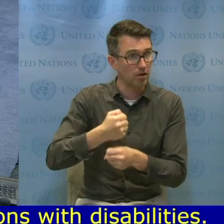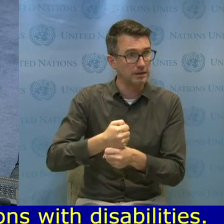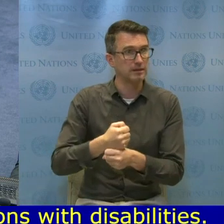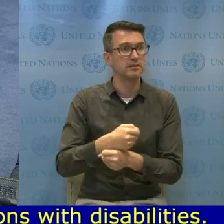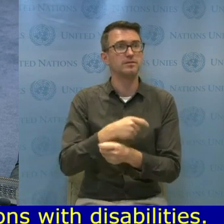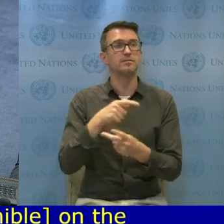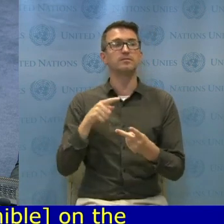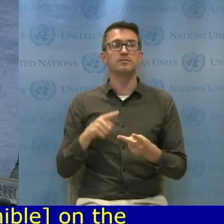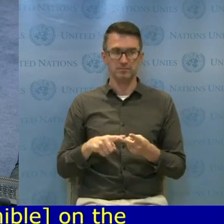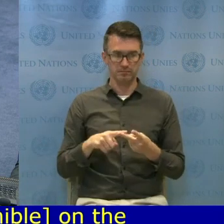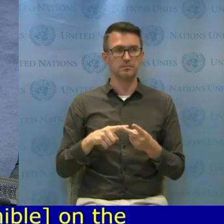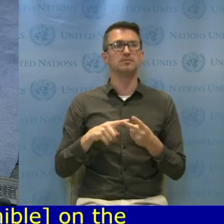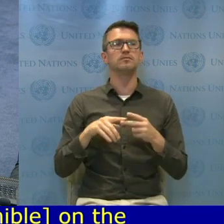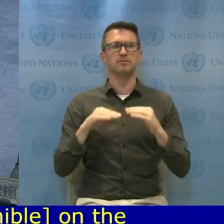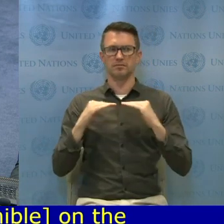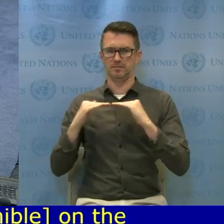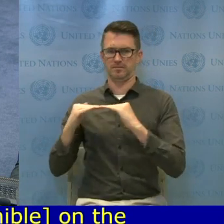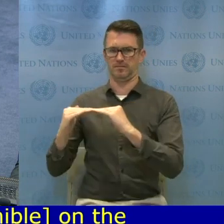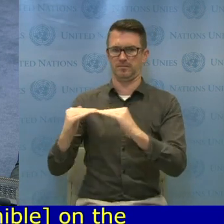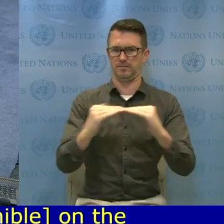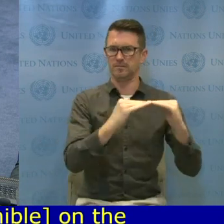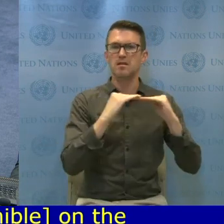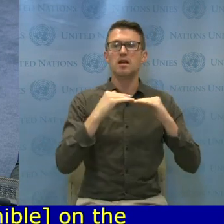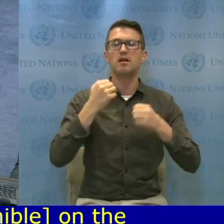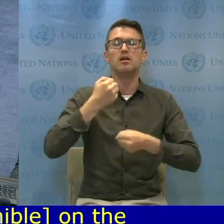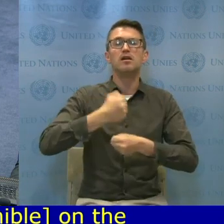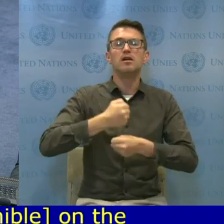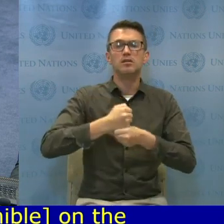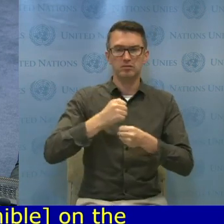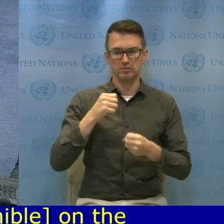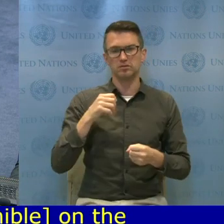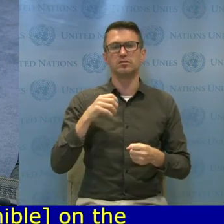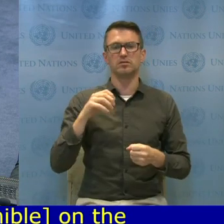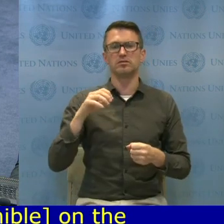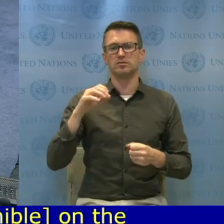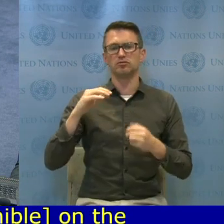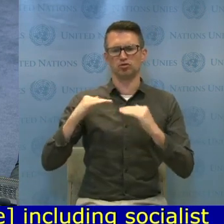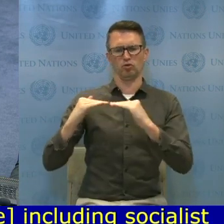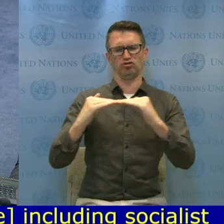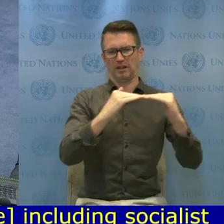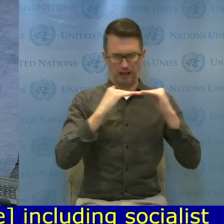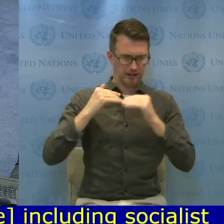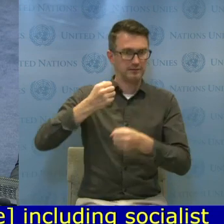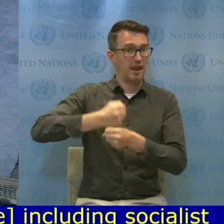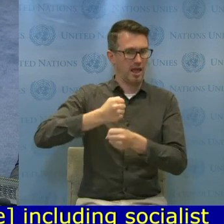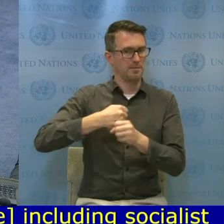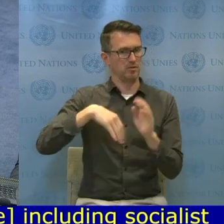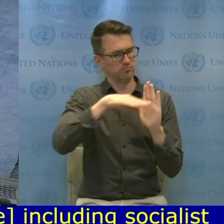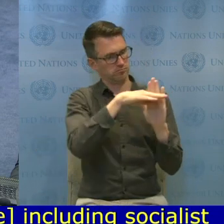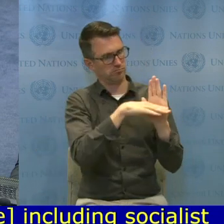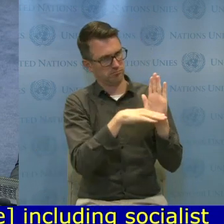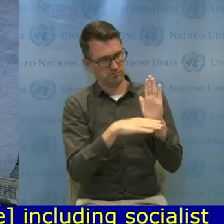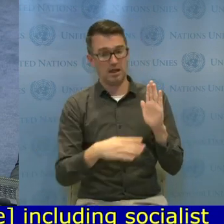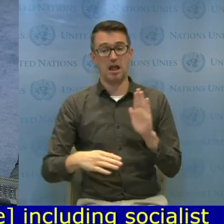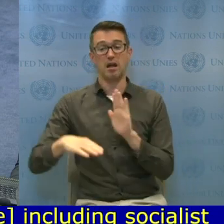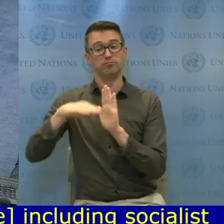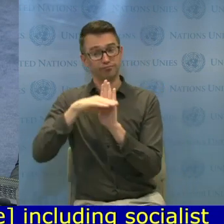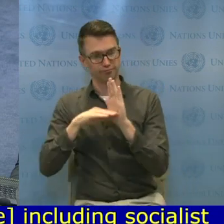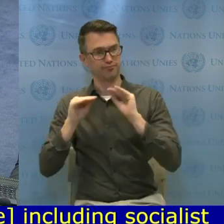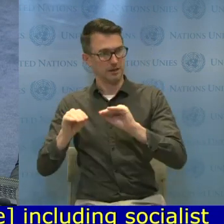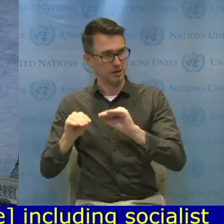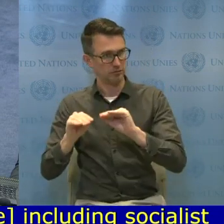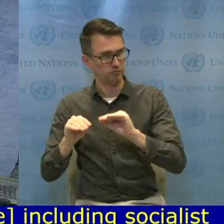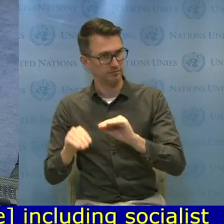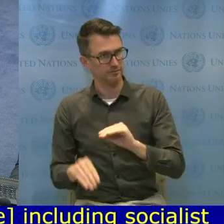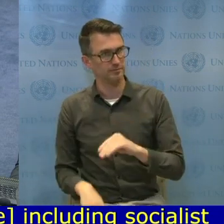etc. The Central Committee of the Korean Federation for Protection of the Person with a Disability was founded in